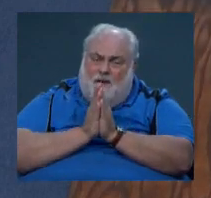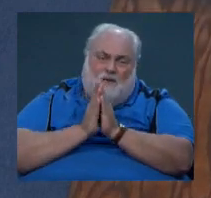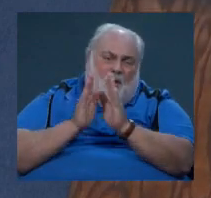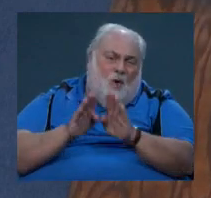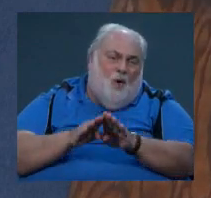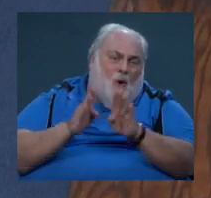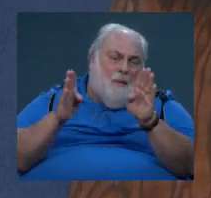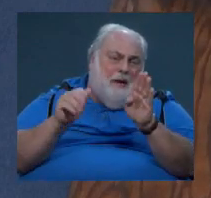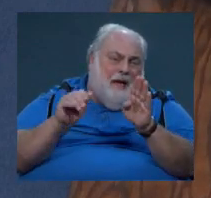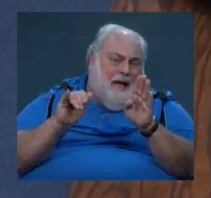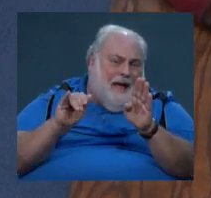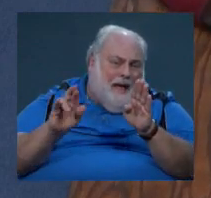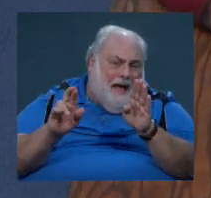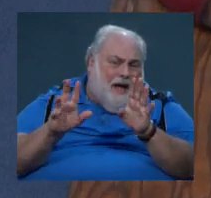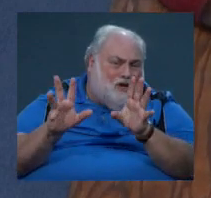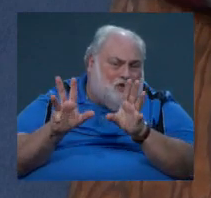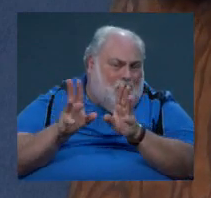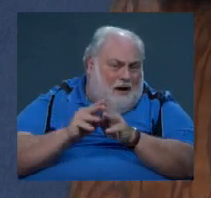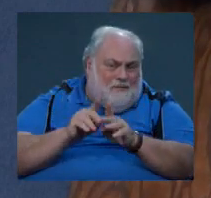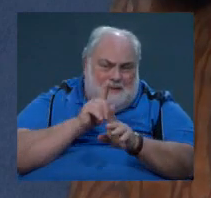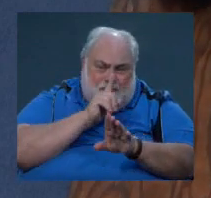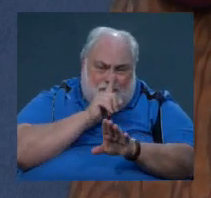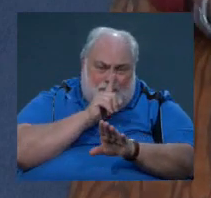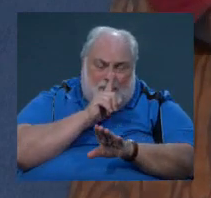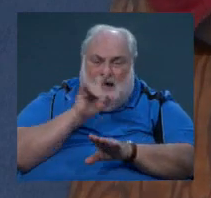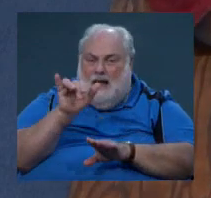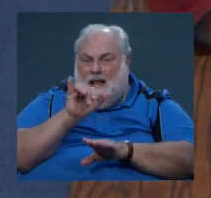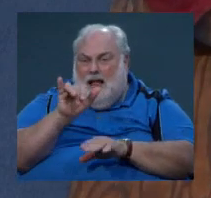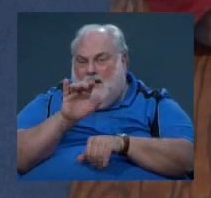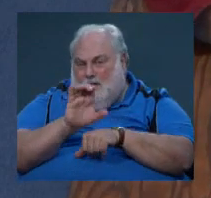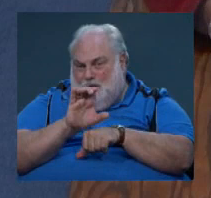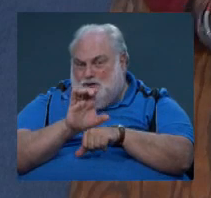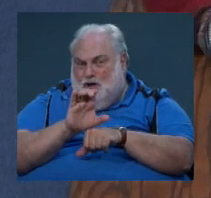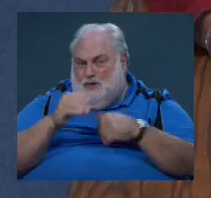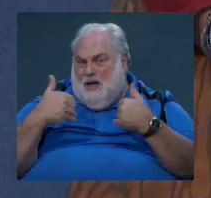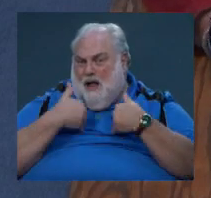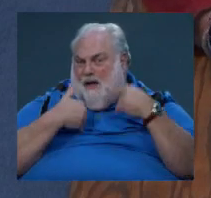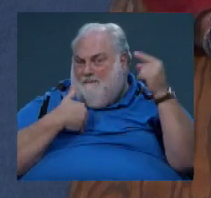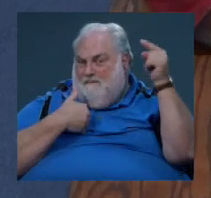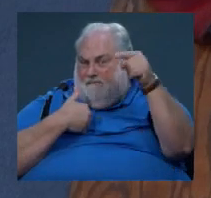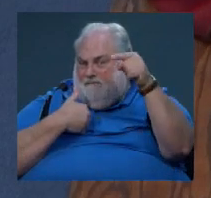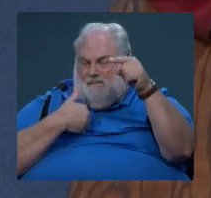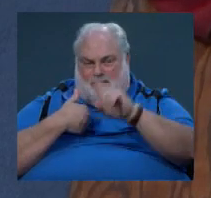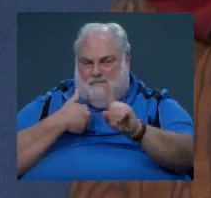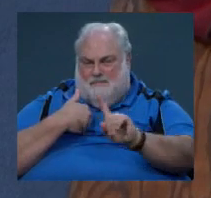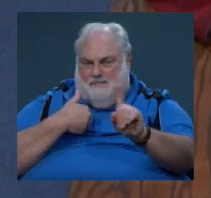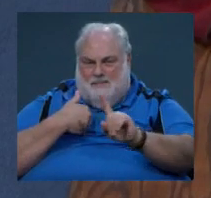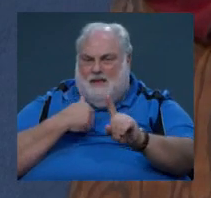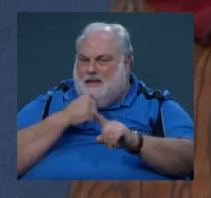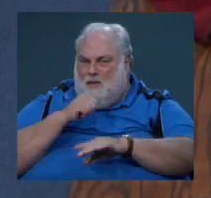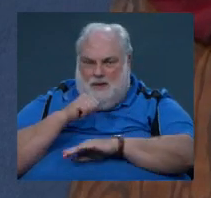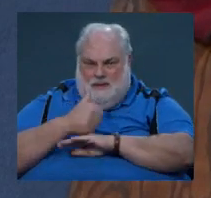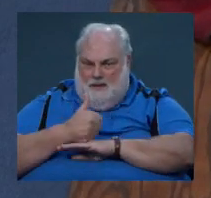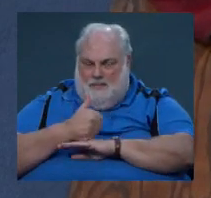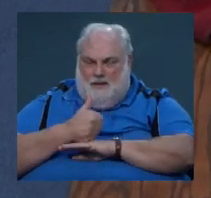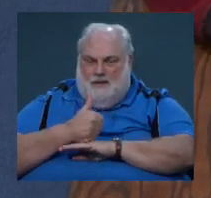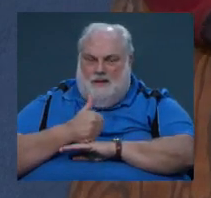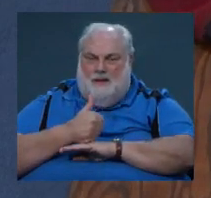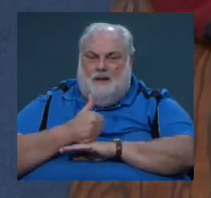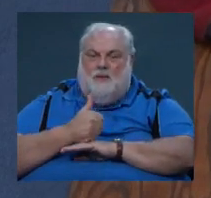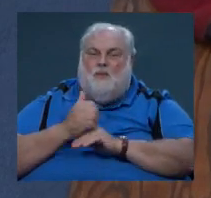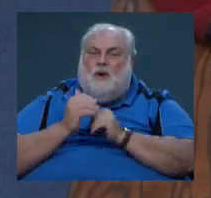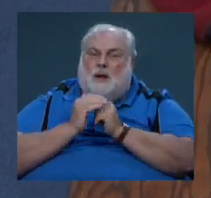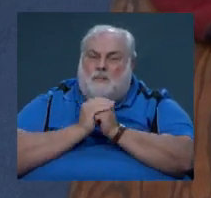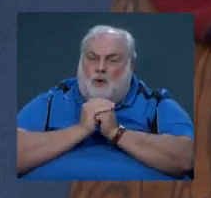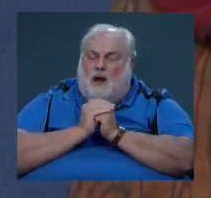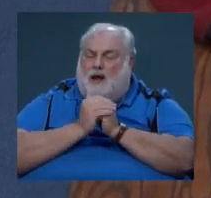open air services like we do in our congregation at our church. That's not what we're setting a prayer gathering. We pray